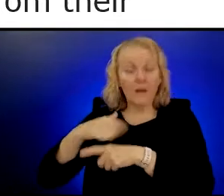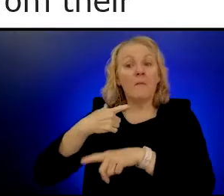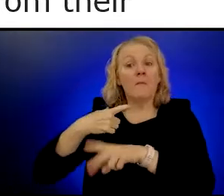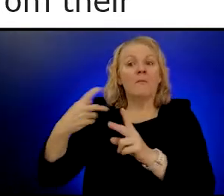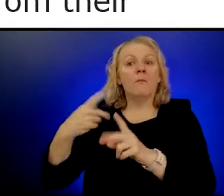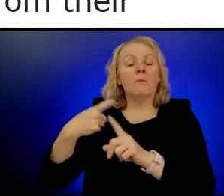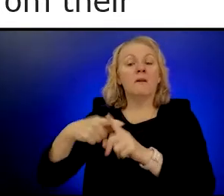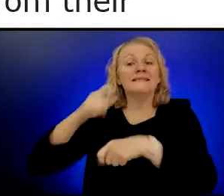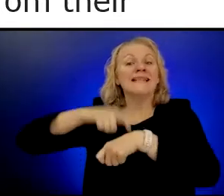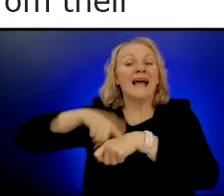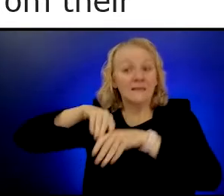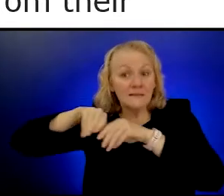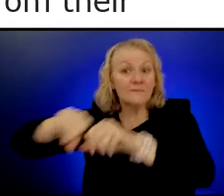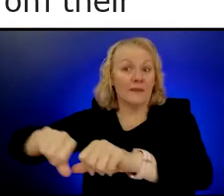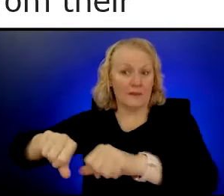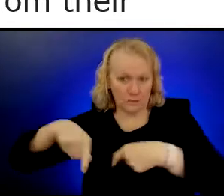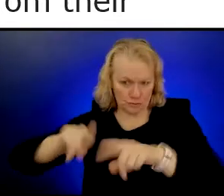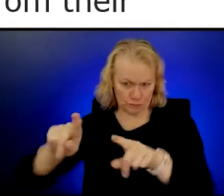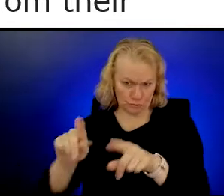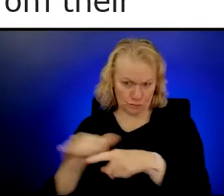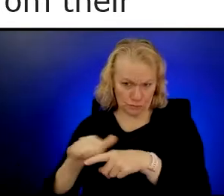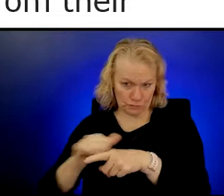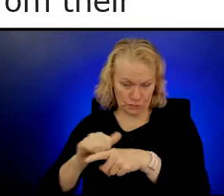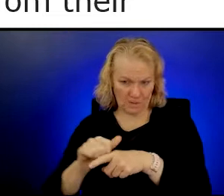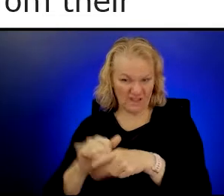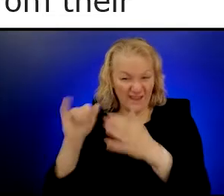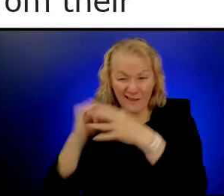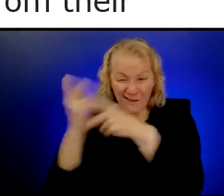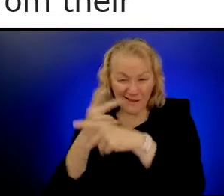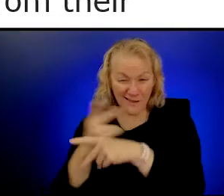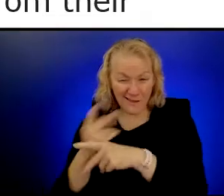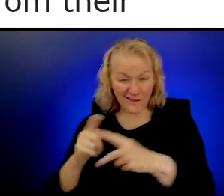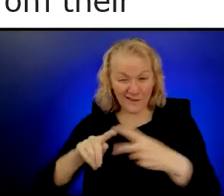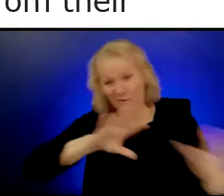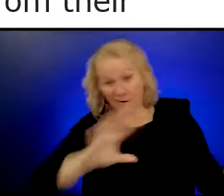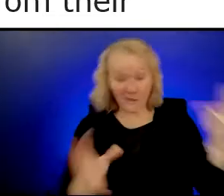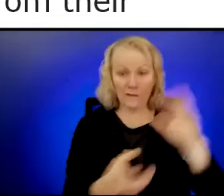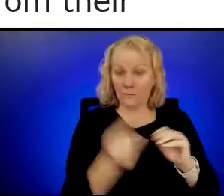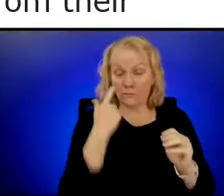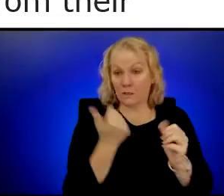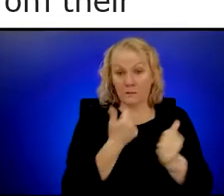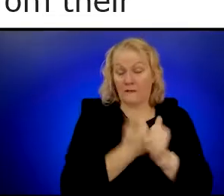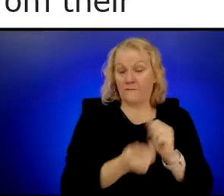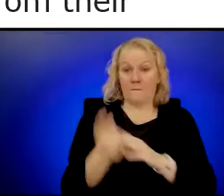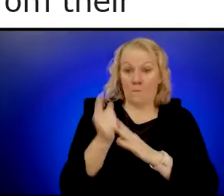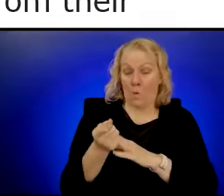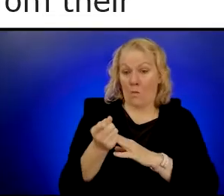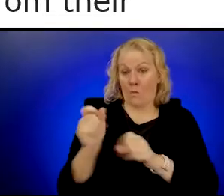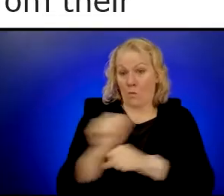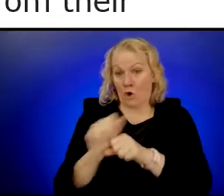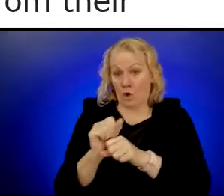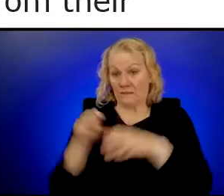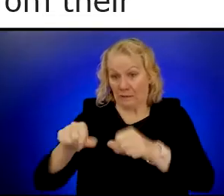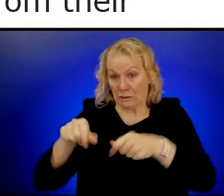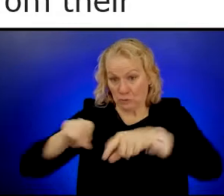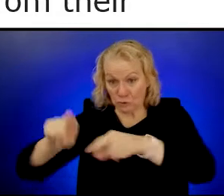each training module or conference. This is calculated into the total because every moment an employee spends in training